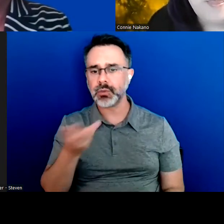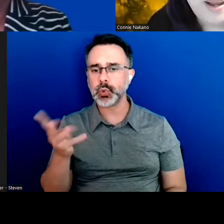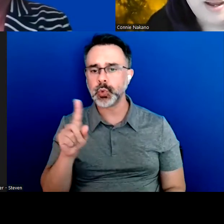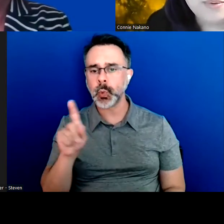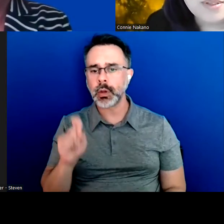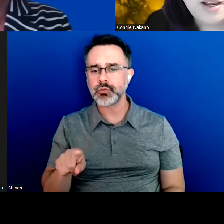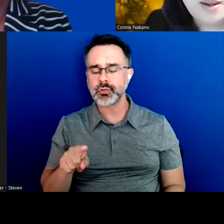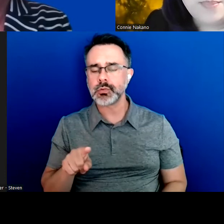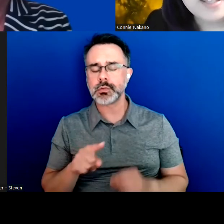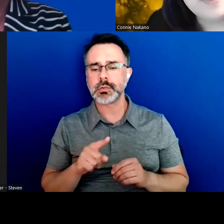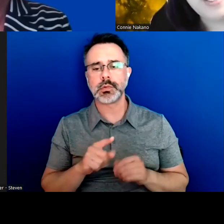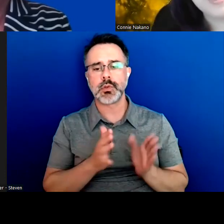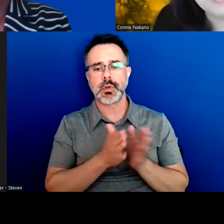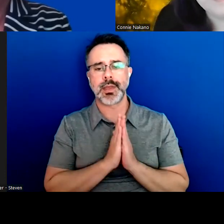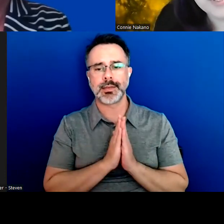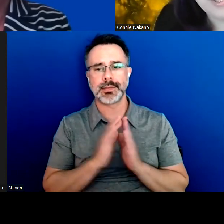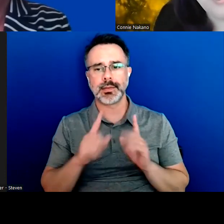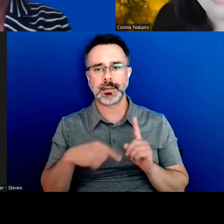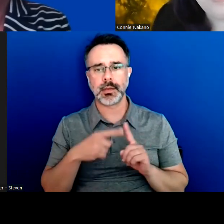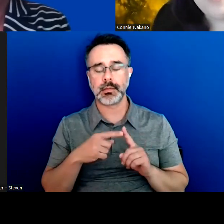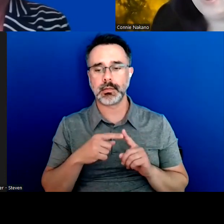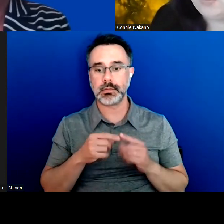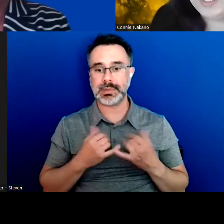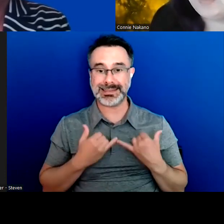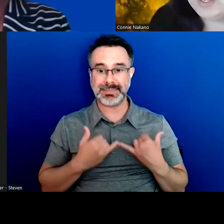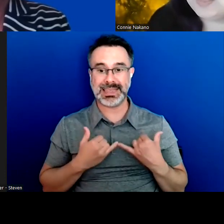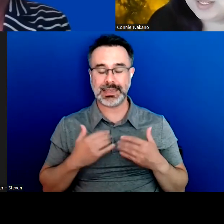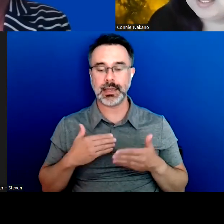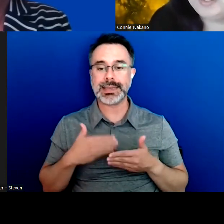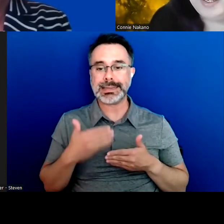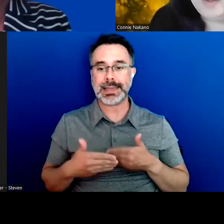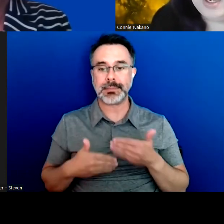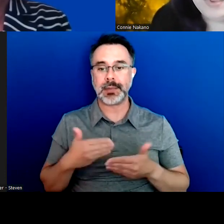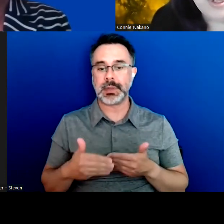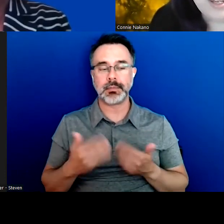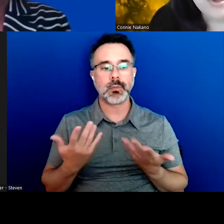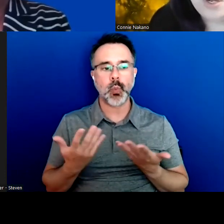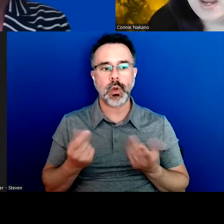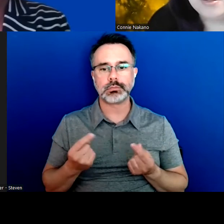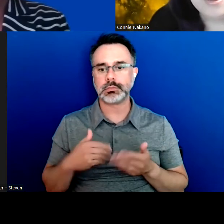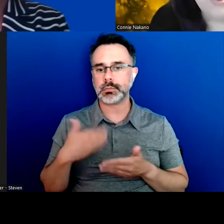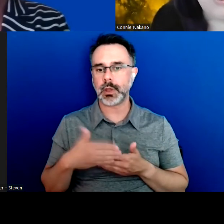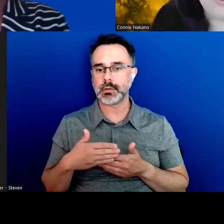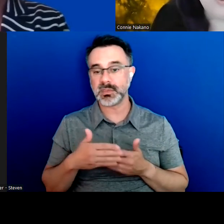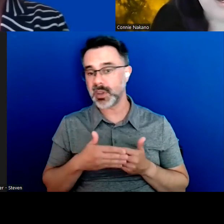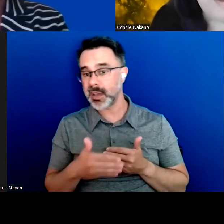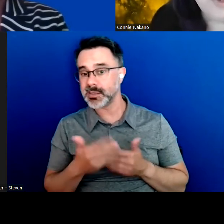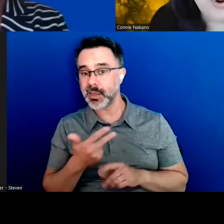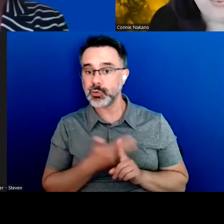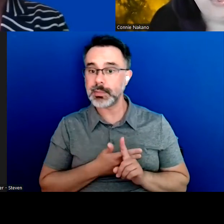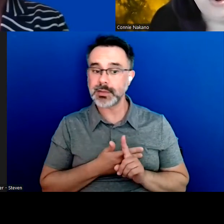asking about, I guess, immediate steps moving forward. What can be expected, within the next 3 months,